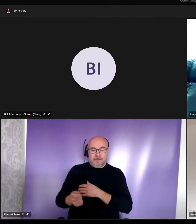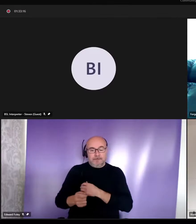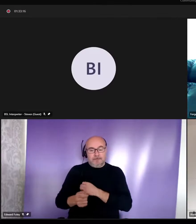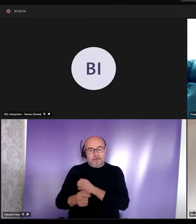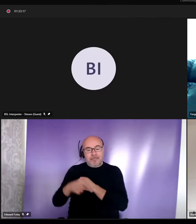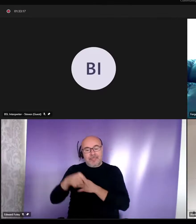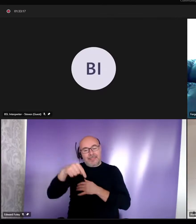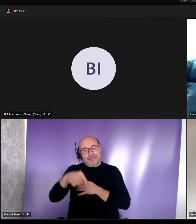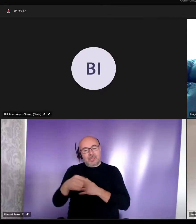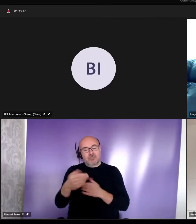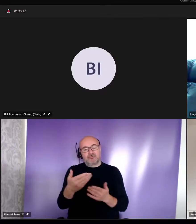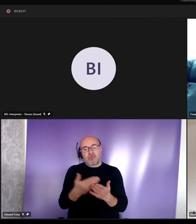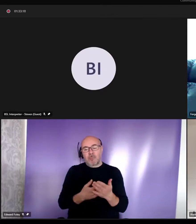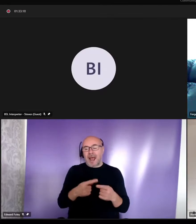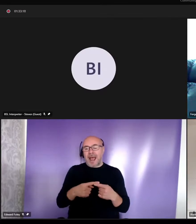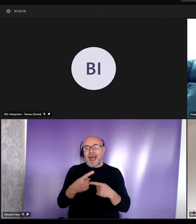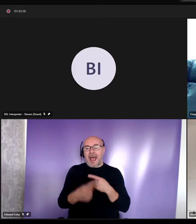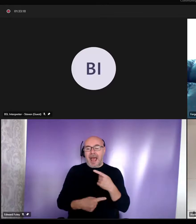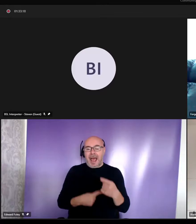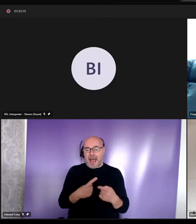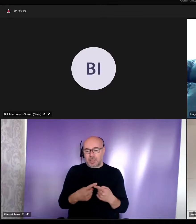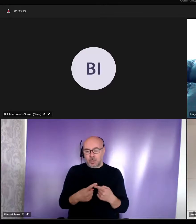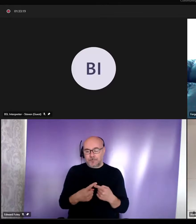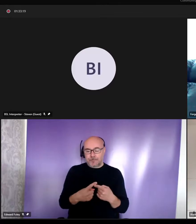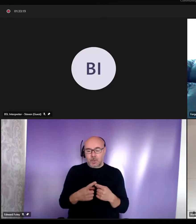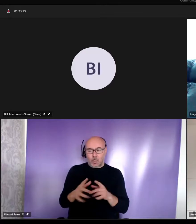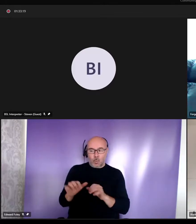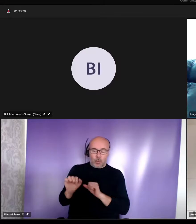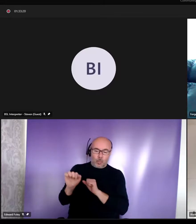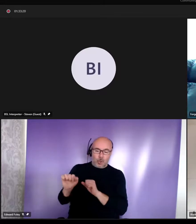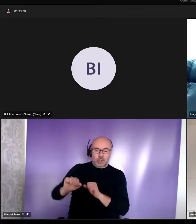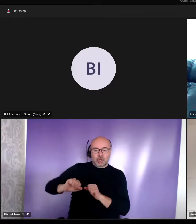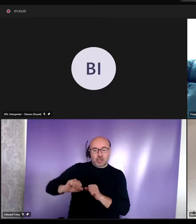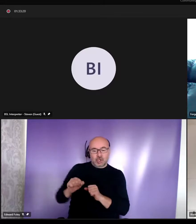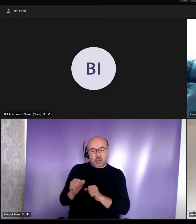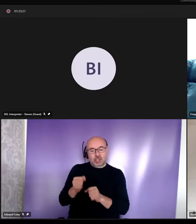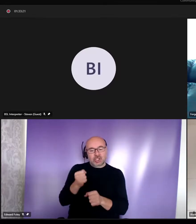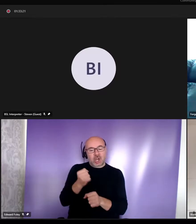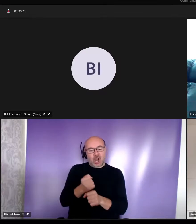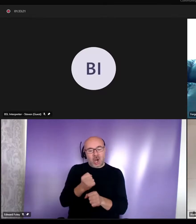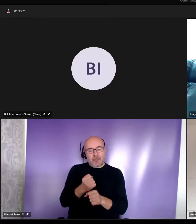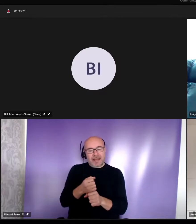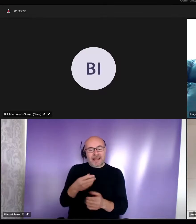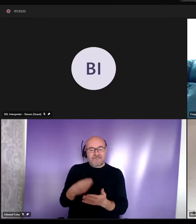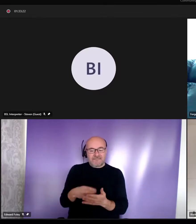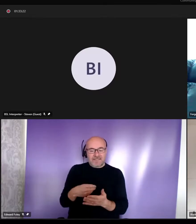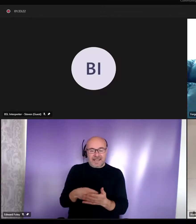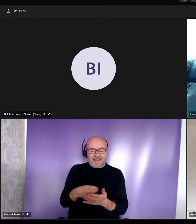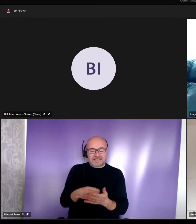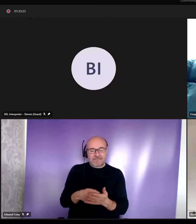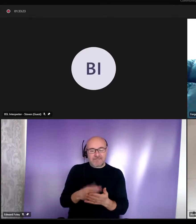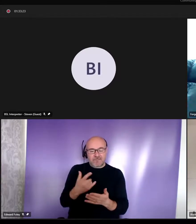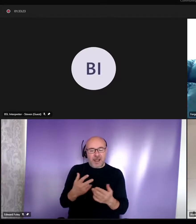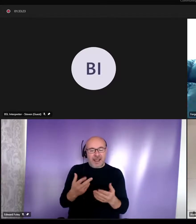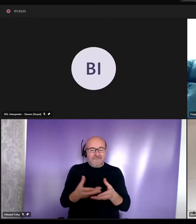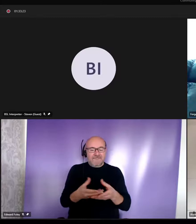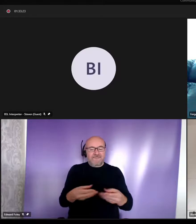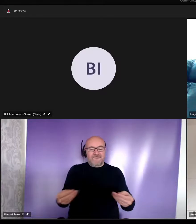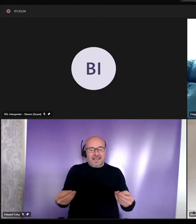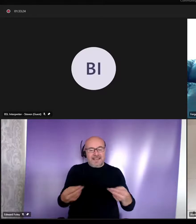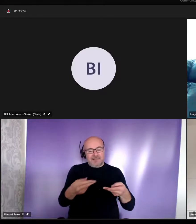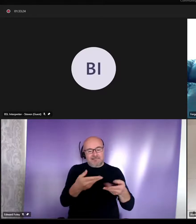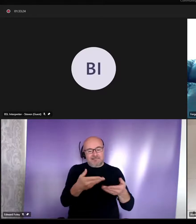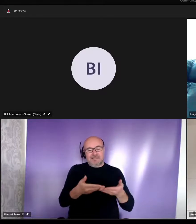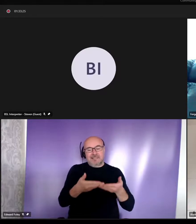annual report about the Scottish Government Finance Vacant and Derelict Land Fund. The purpose of the Vacant and